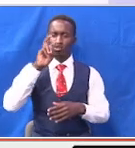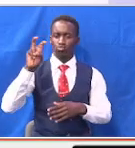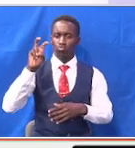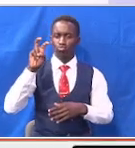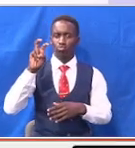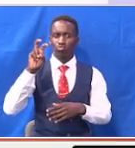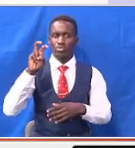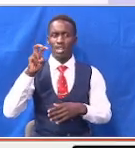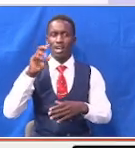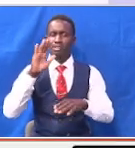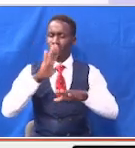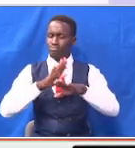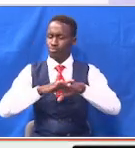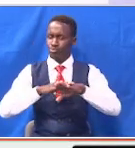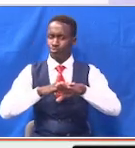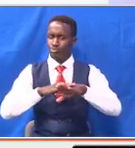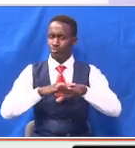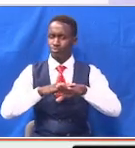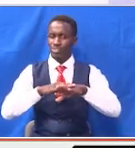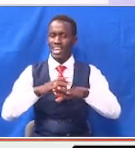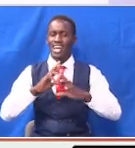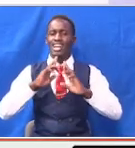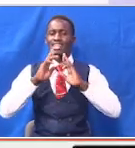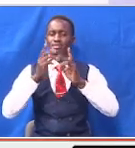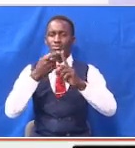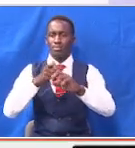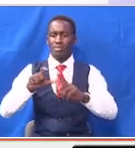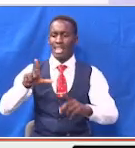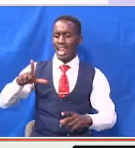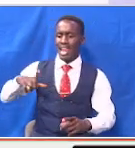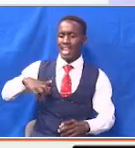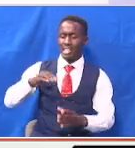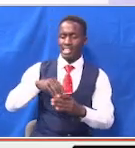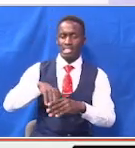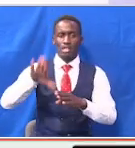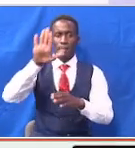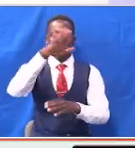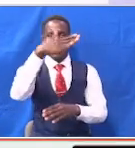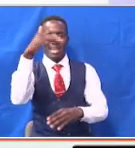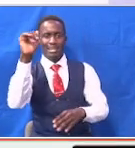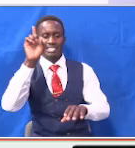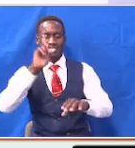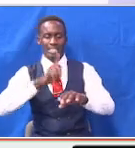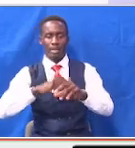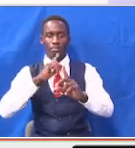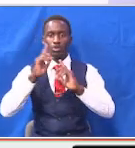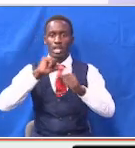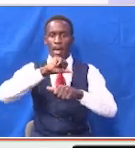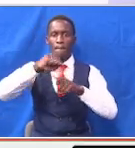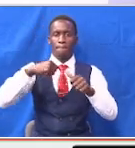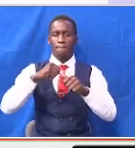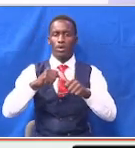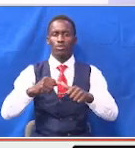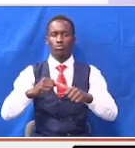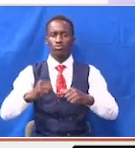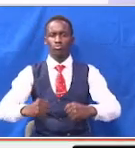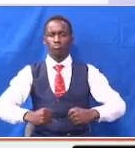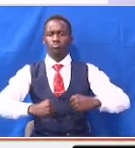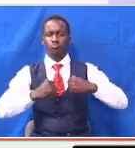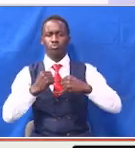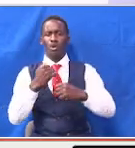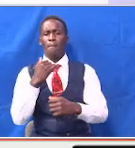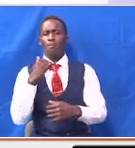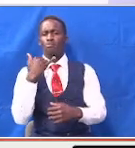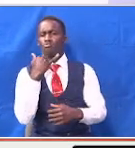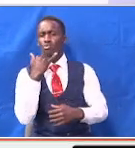call remarkable was the response from the women in parliament when he spoke about the issues of toxic masculinity. That's right.